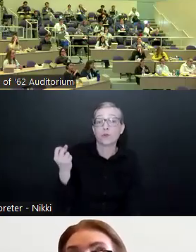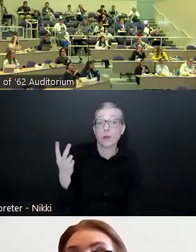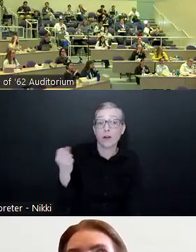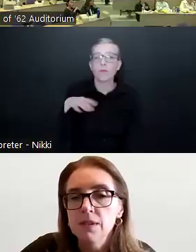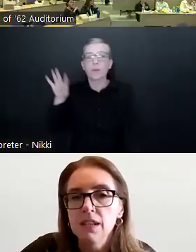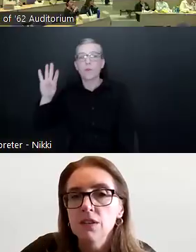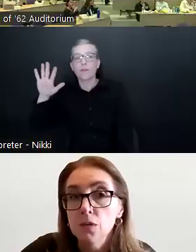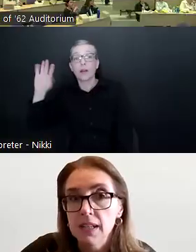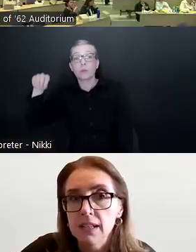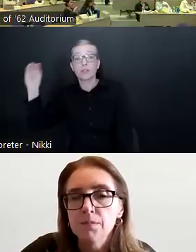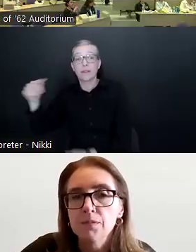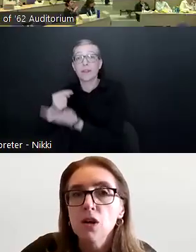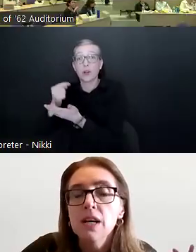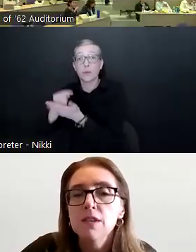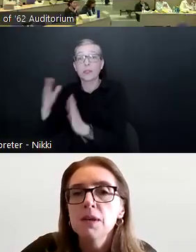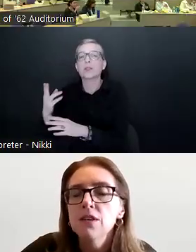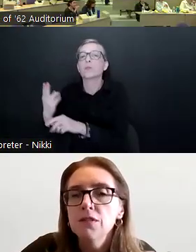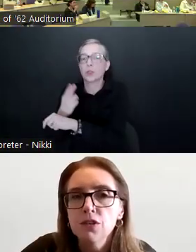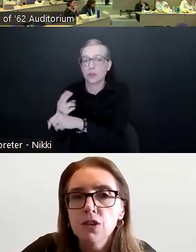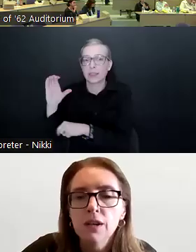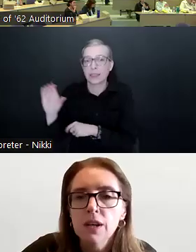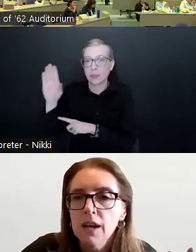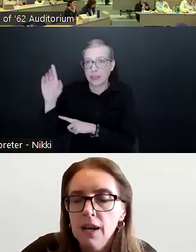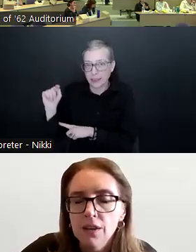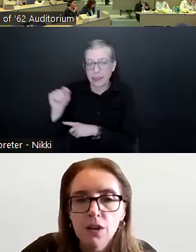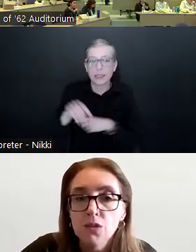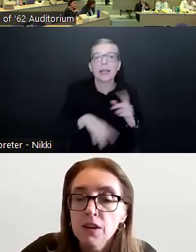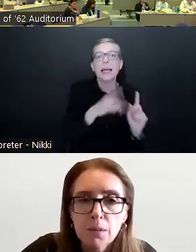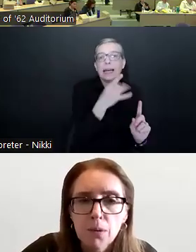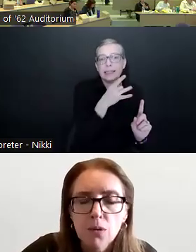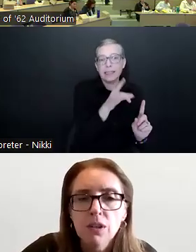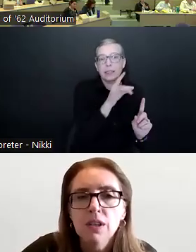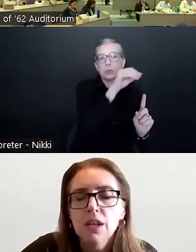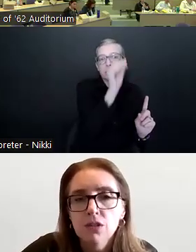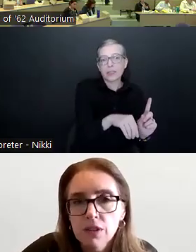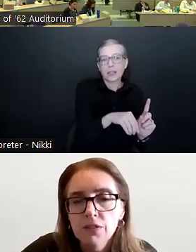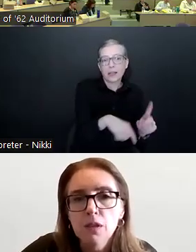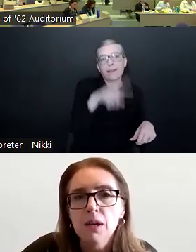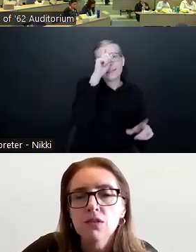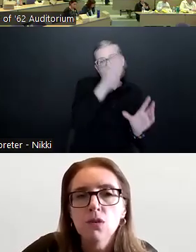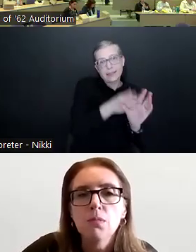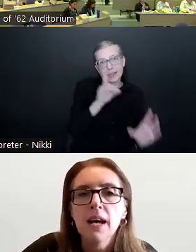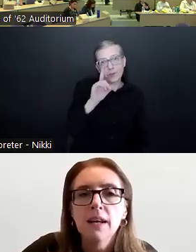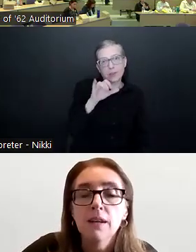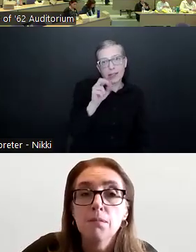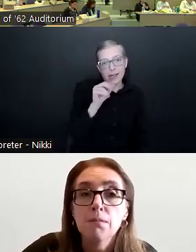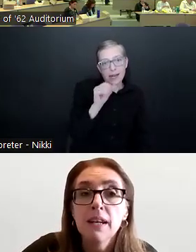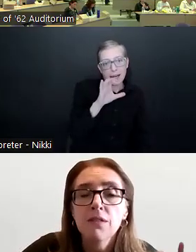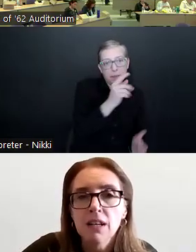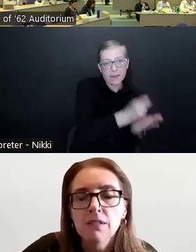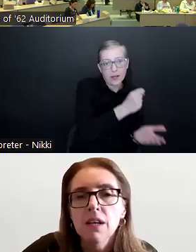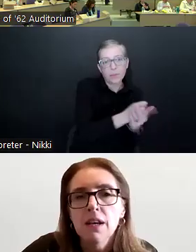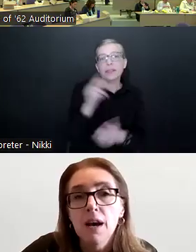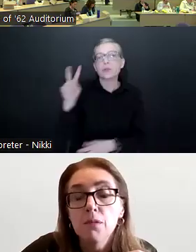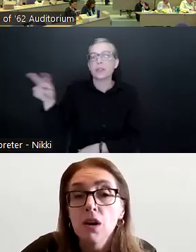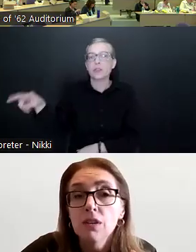and 14% humanist. So CBT revolution, was very important, took the field by storm, and many of